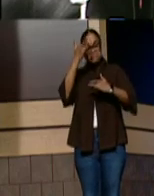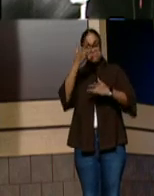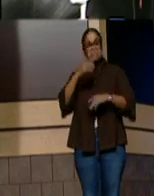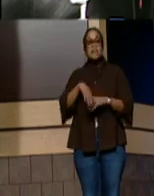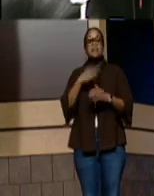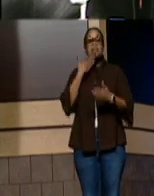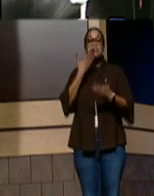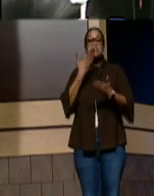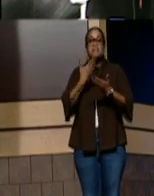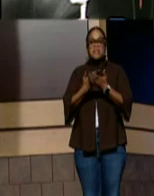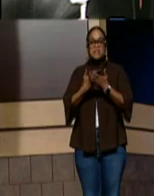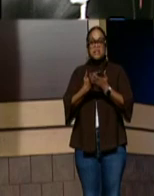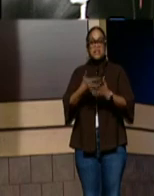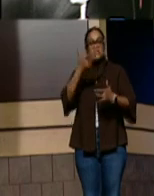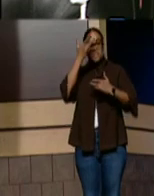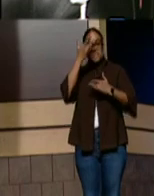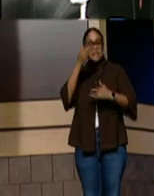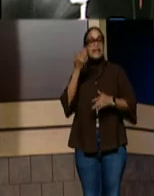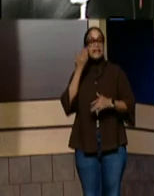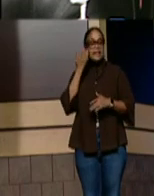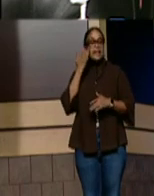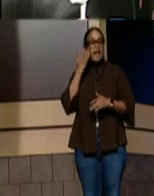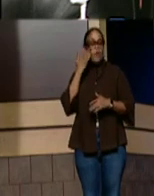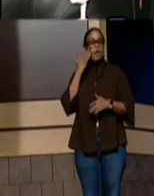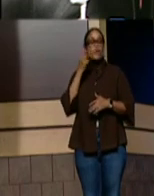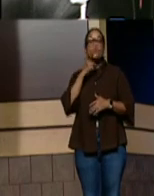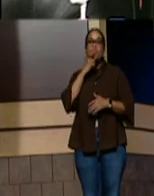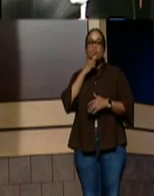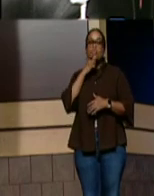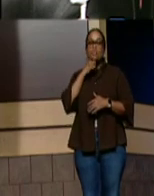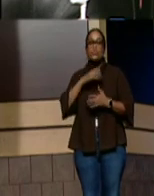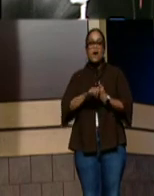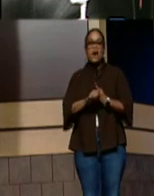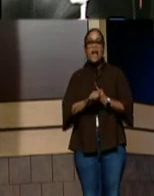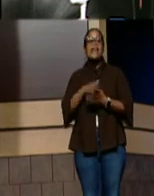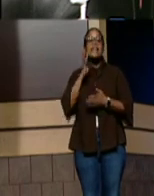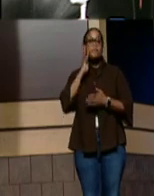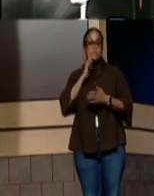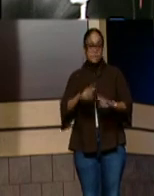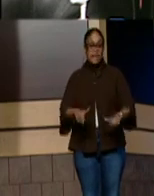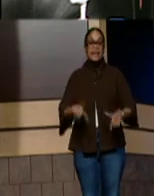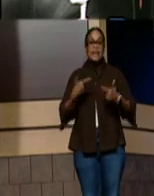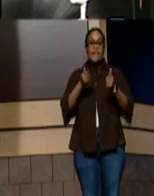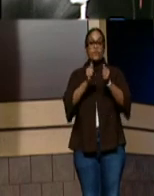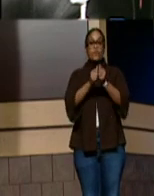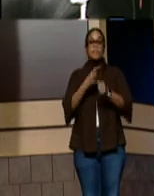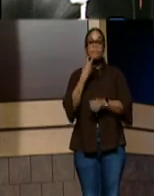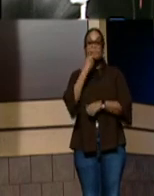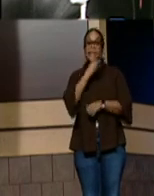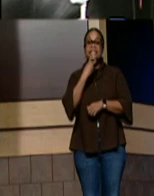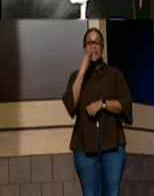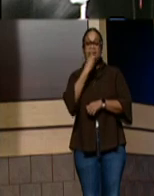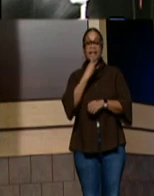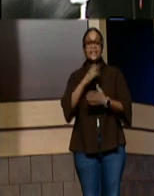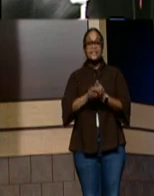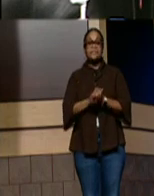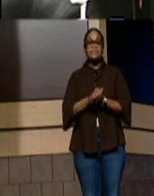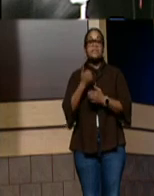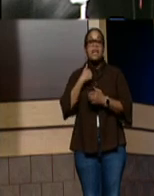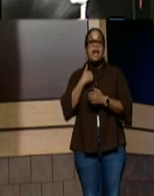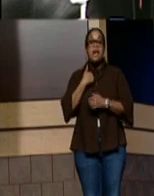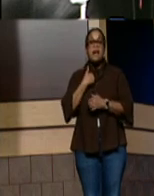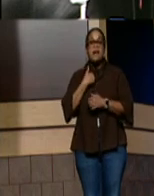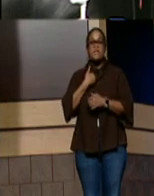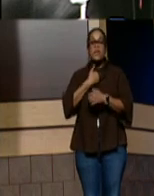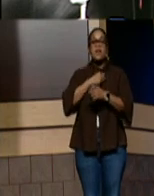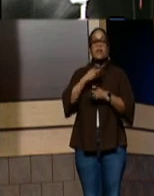virus. Now I know who you are. Mm-hmm. Now I'm going to speak life with my tongue. I have an authority.